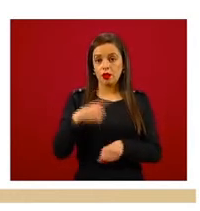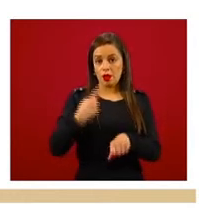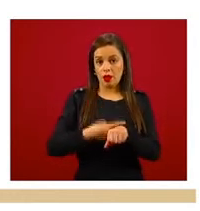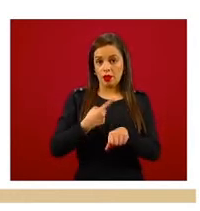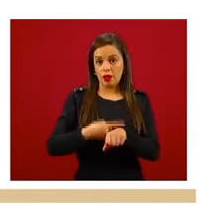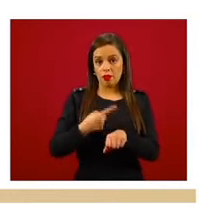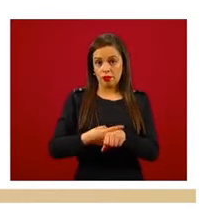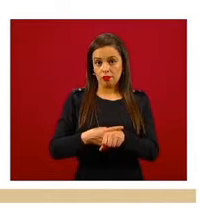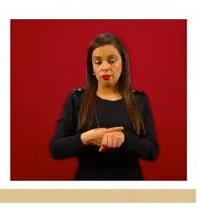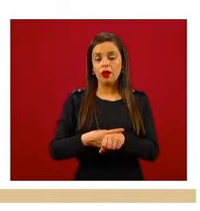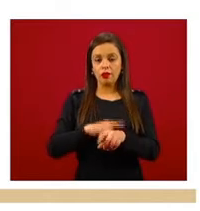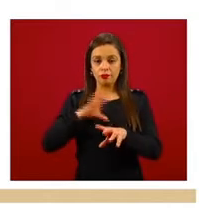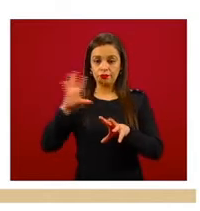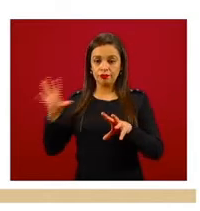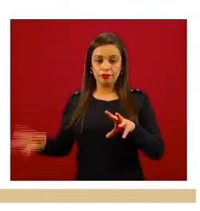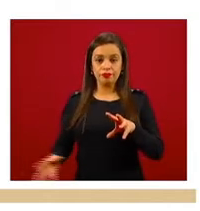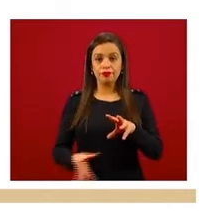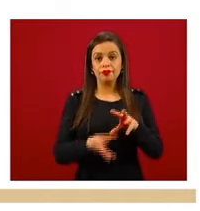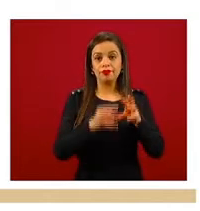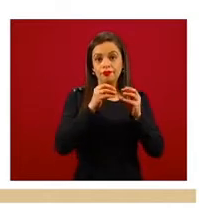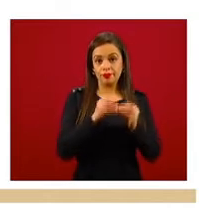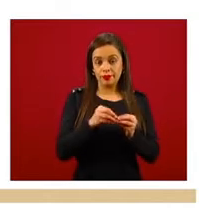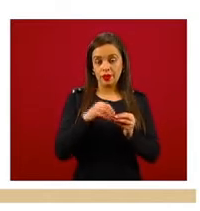had symptoms